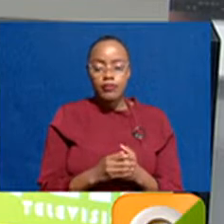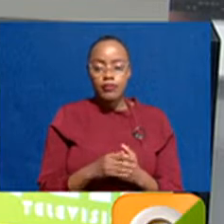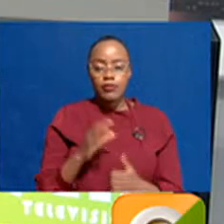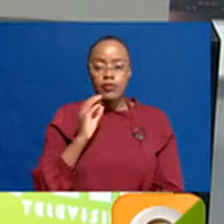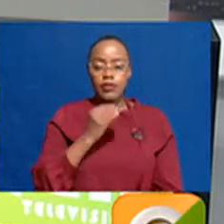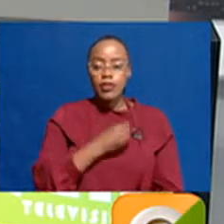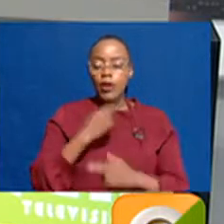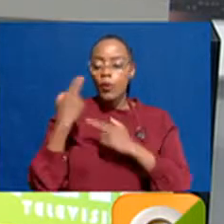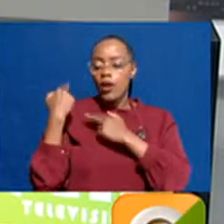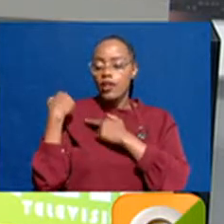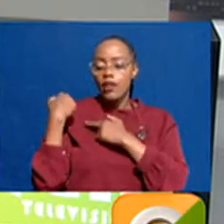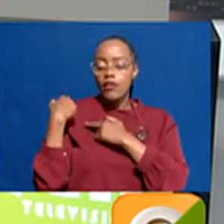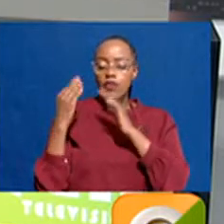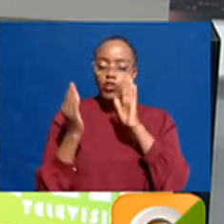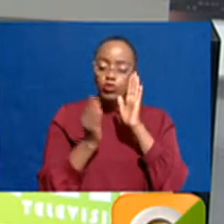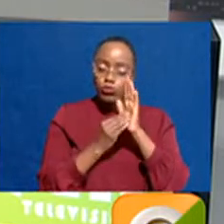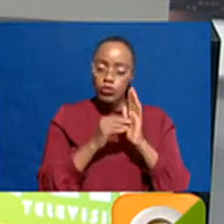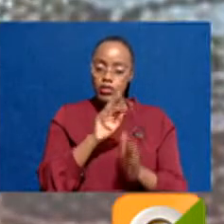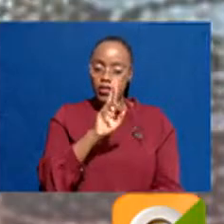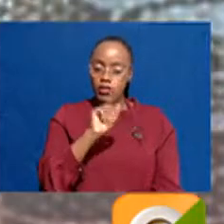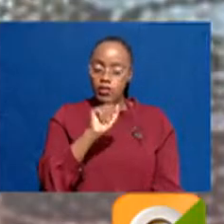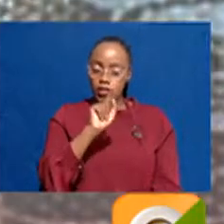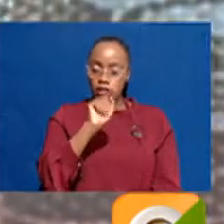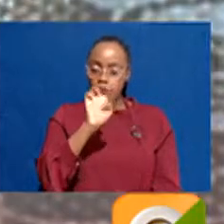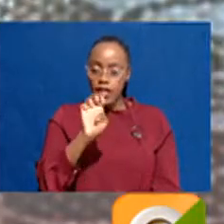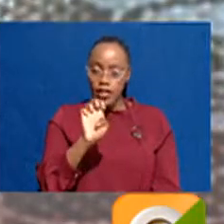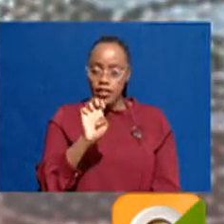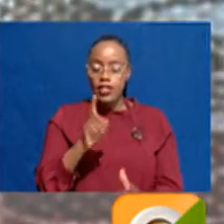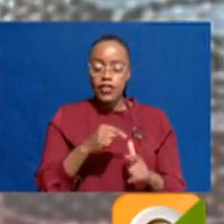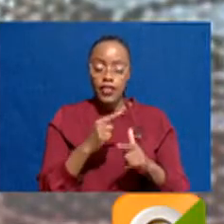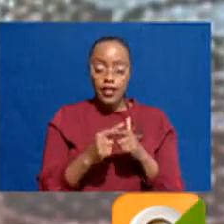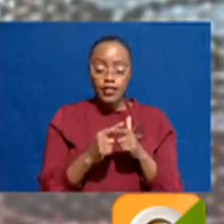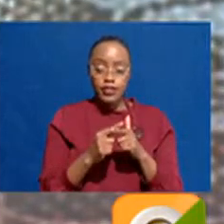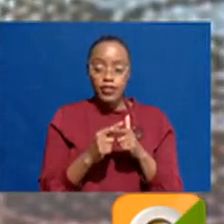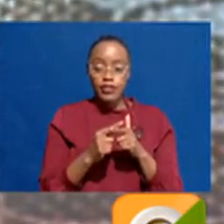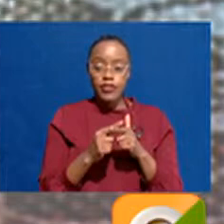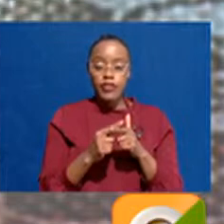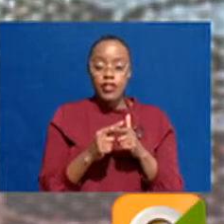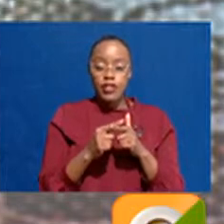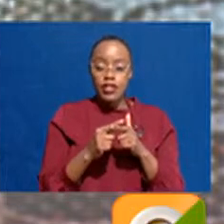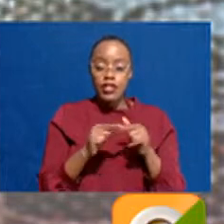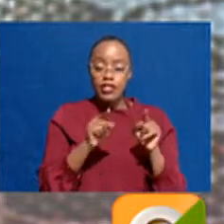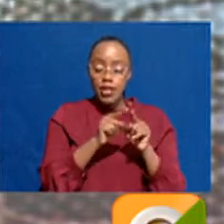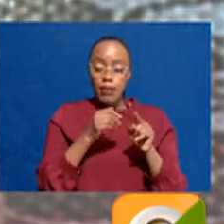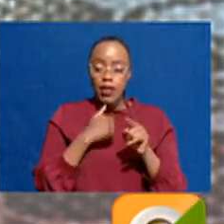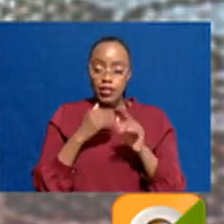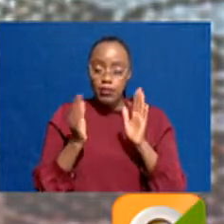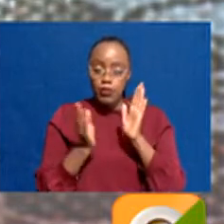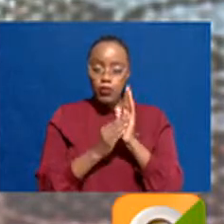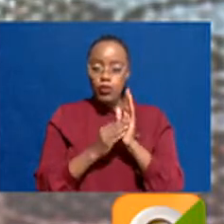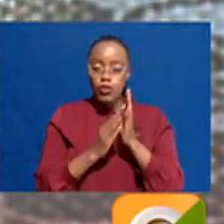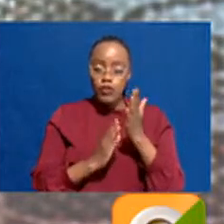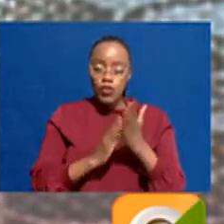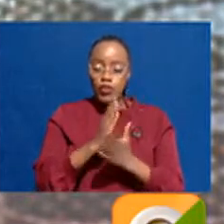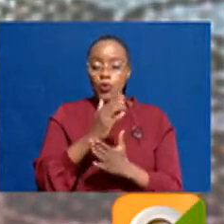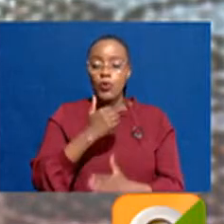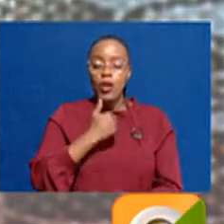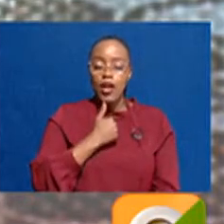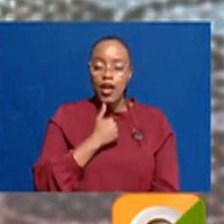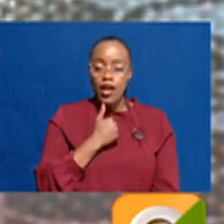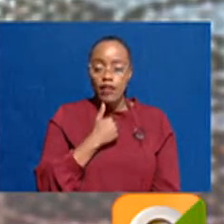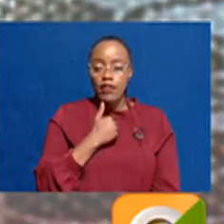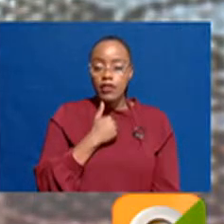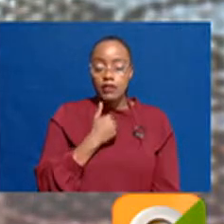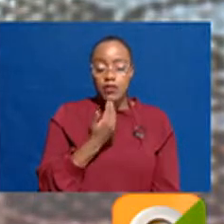Our mandate is to set the rate, right? It is then administered by the Parliamentary